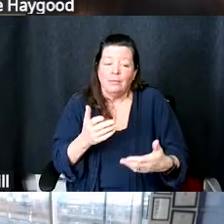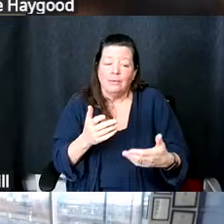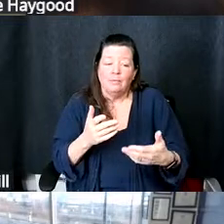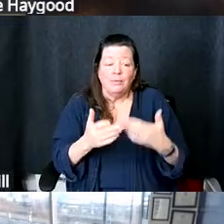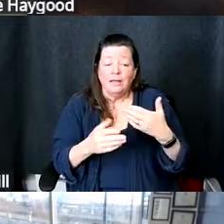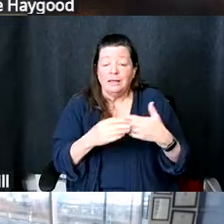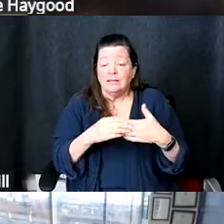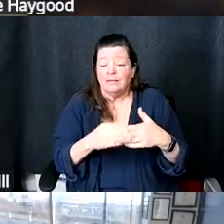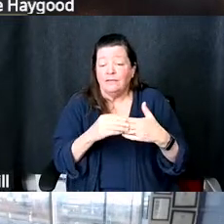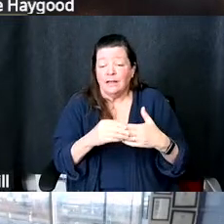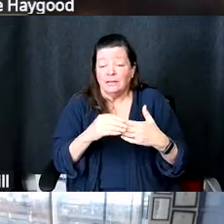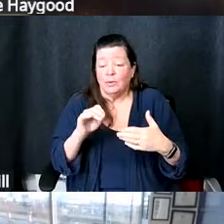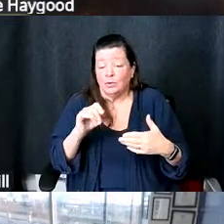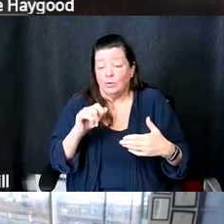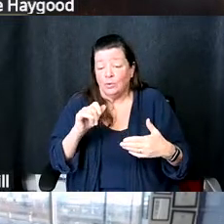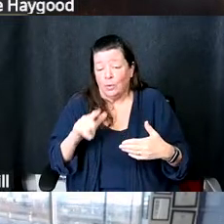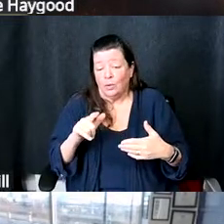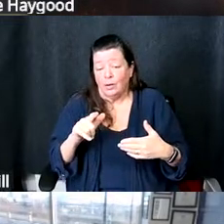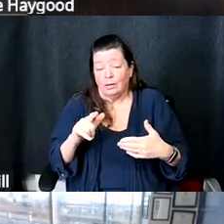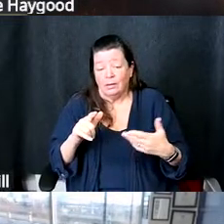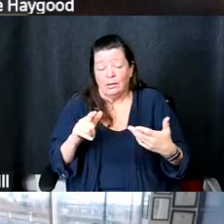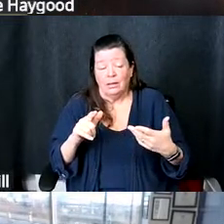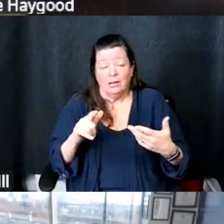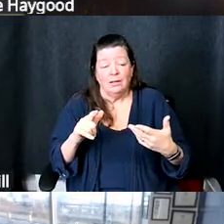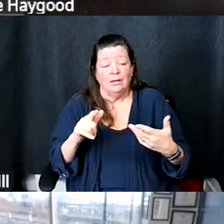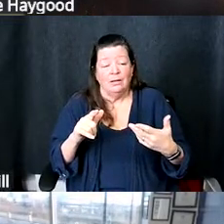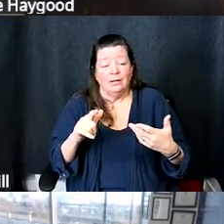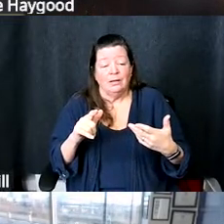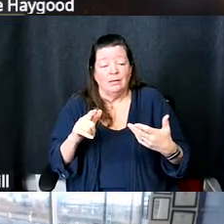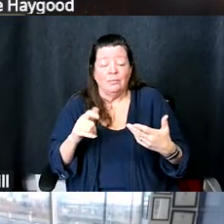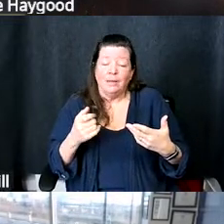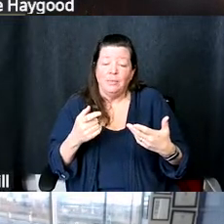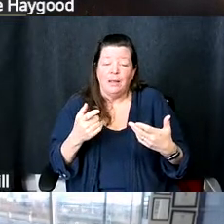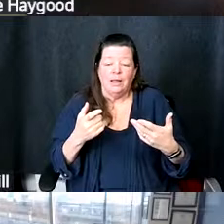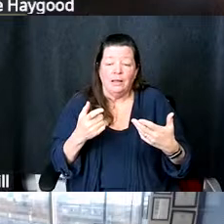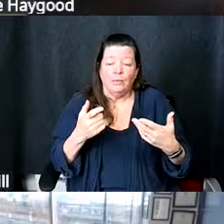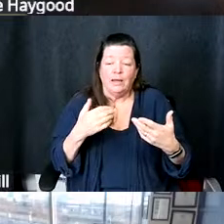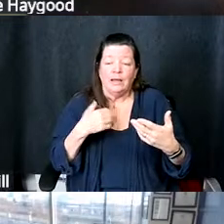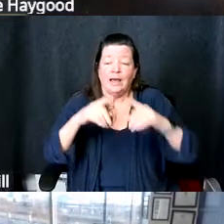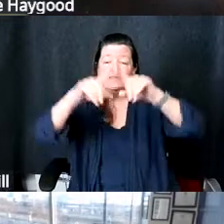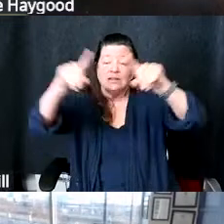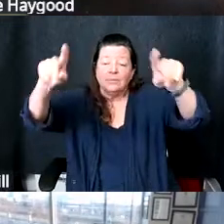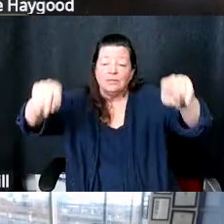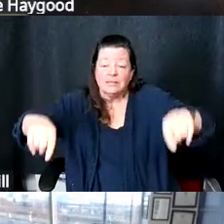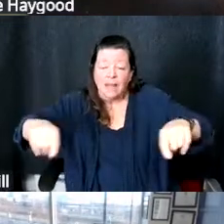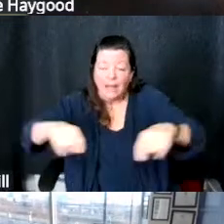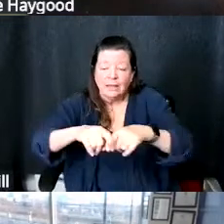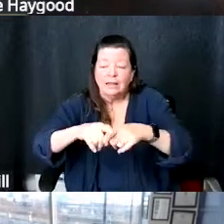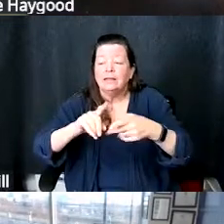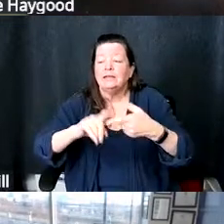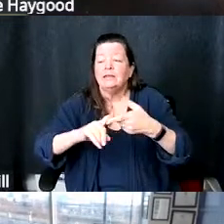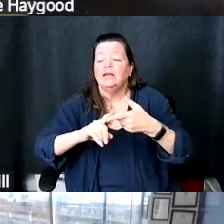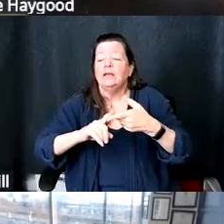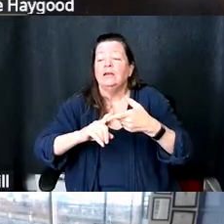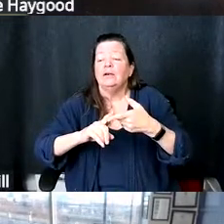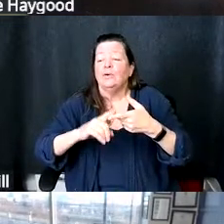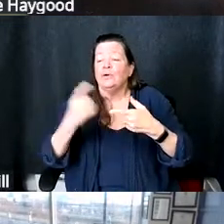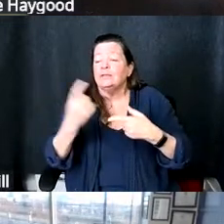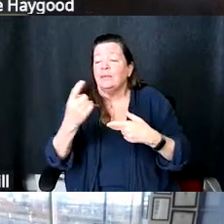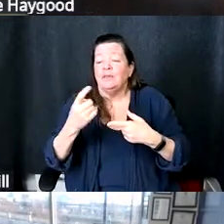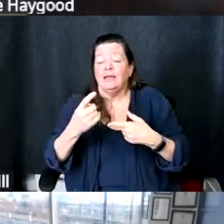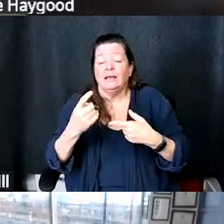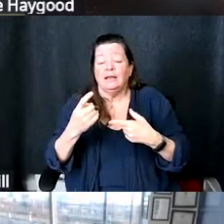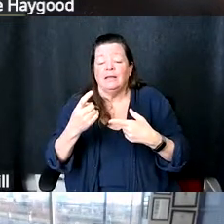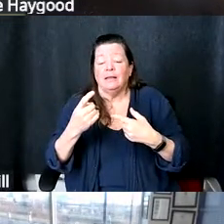or not there's sort of shiny or signage or something like that, so that the pathway across the river might be adopted by